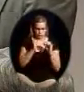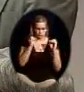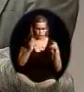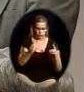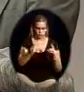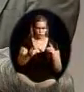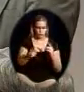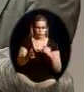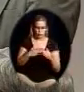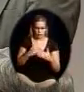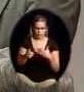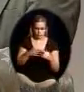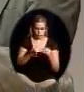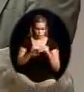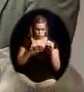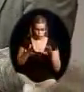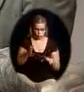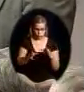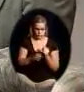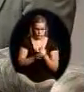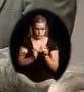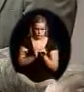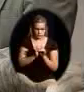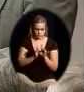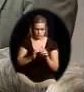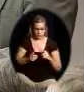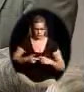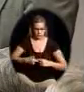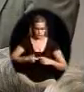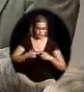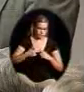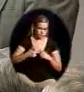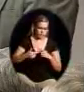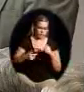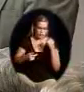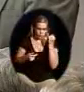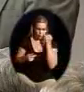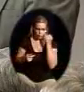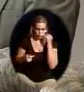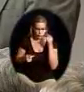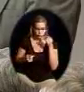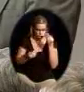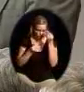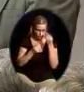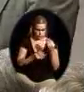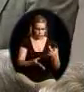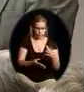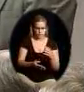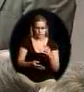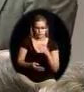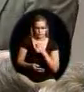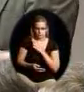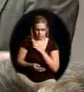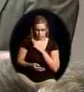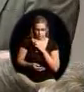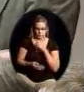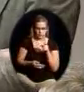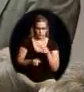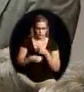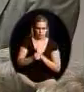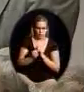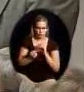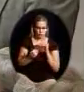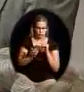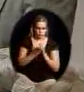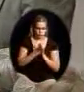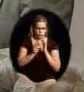whenever a student gets suspended or expelled, we're supposed to notify law enforcement, and then they make a report, and